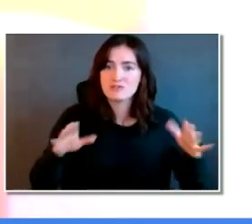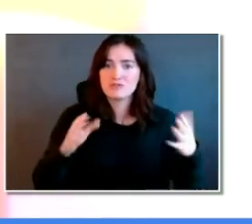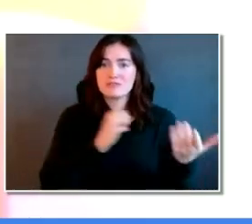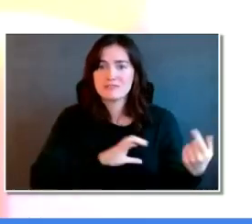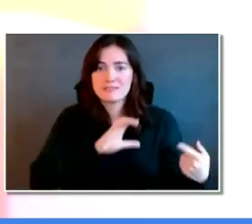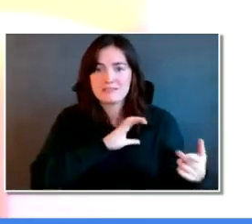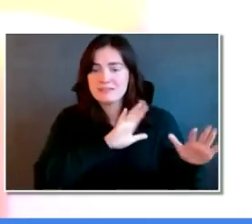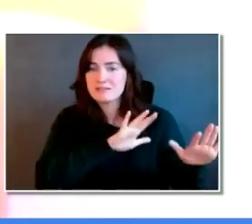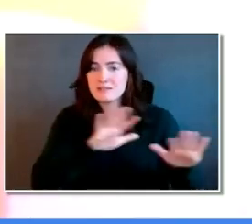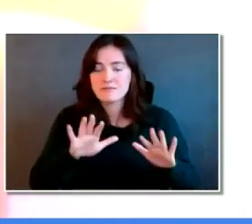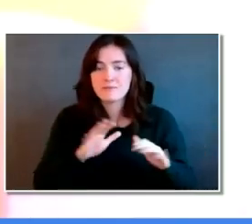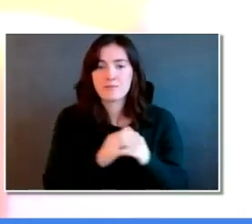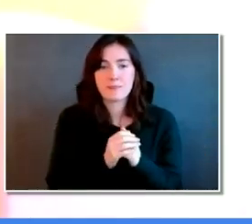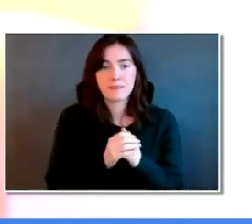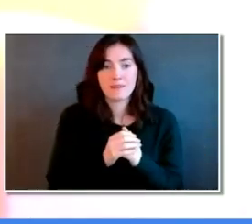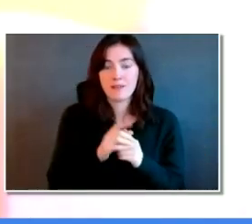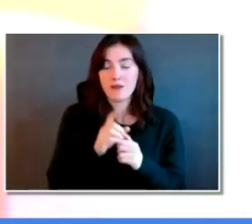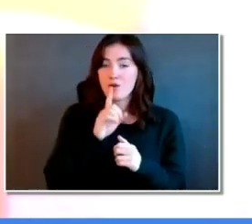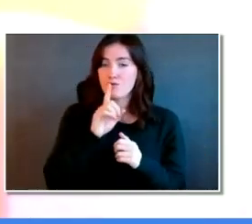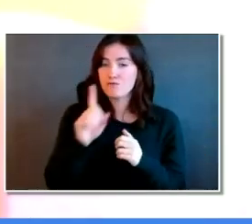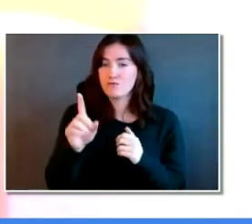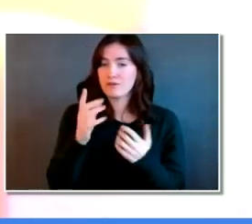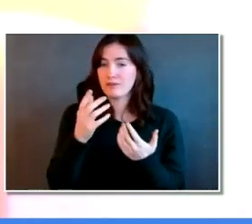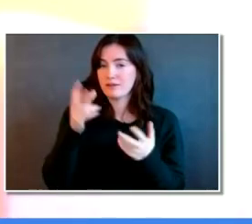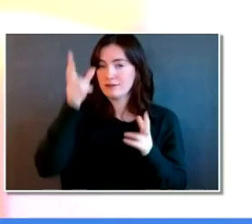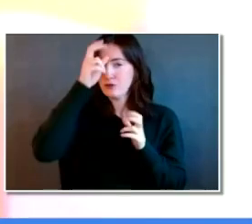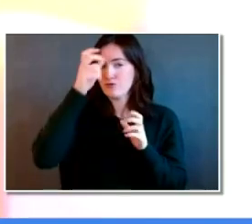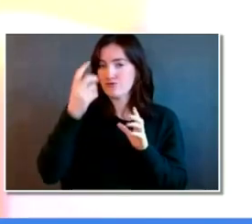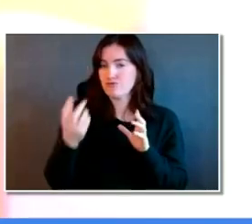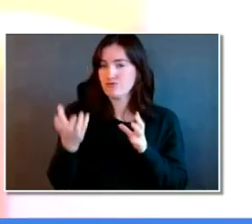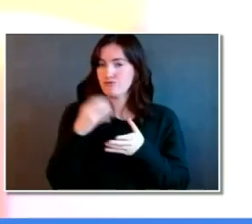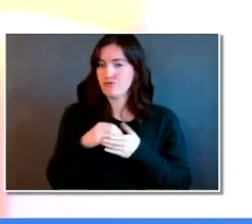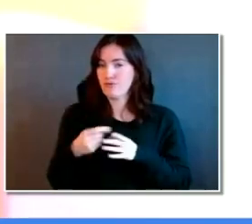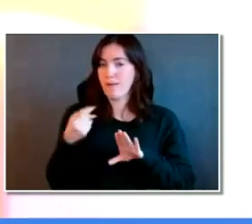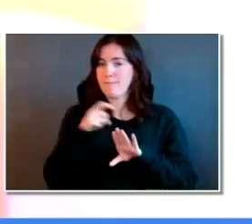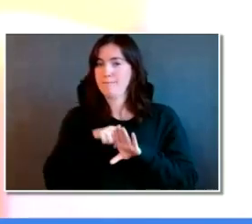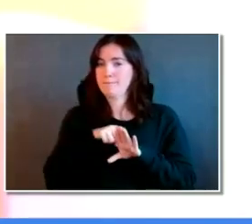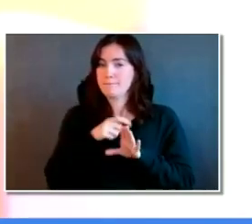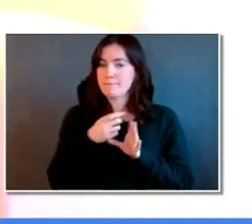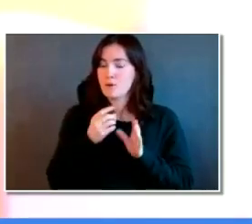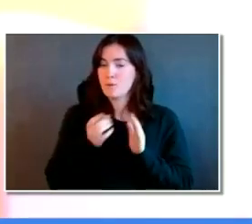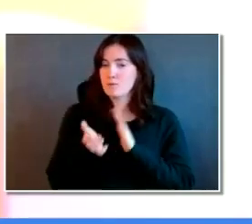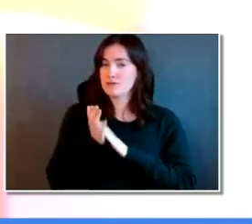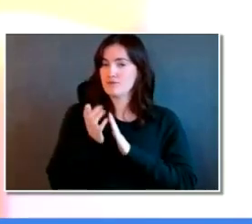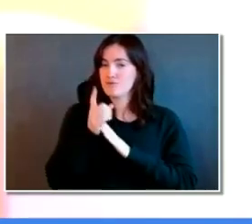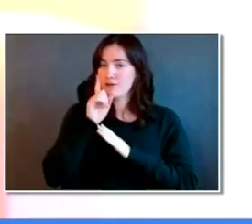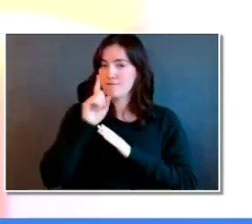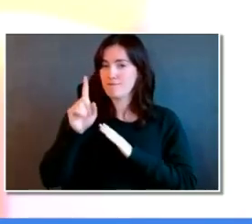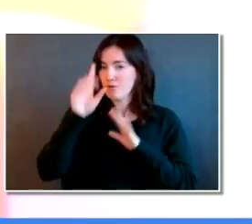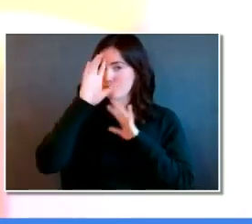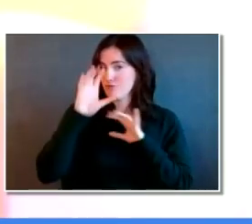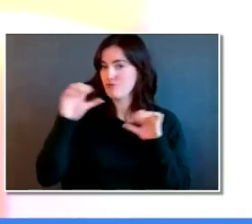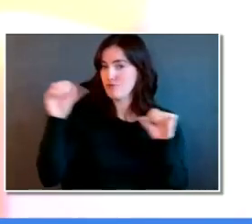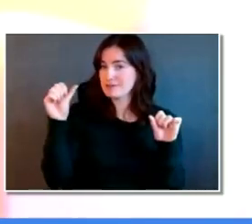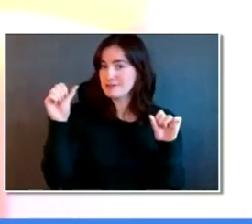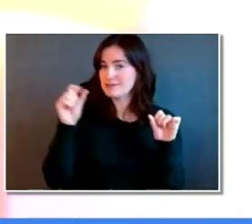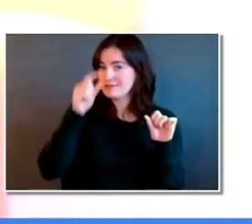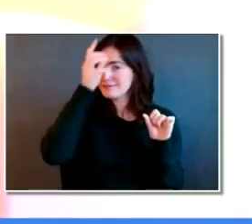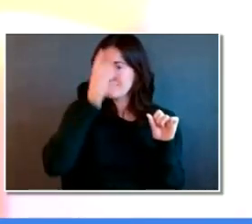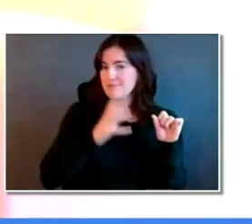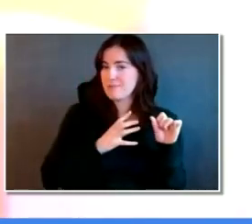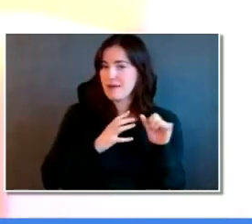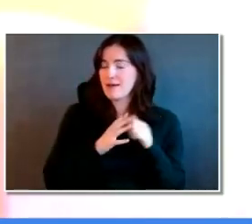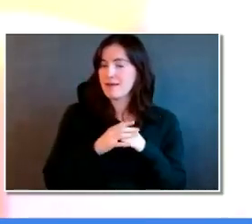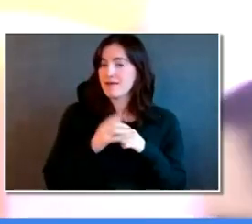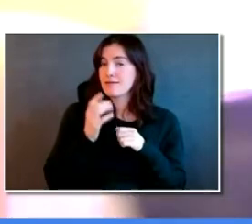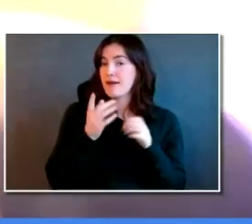corrupt, criminal politician was running for president at that time on a strategy of dividing